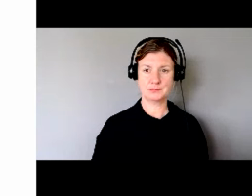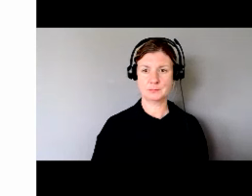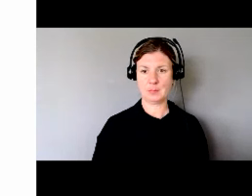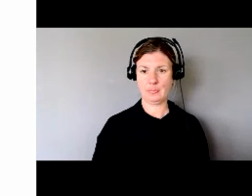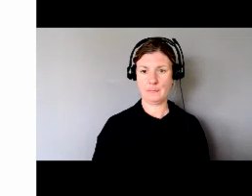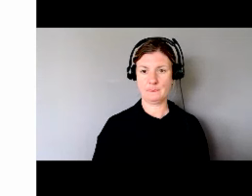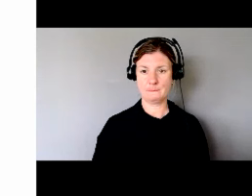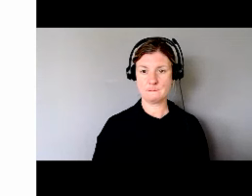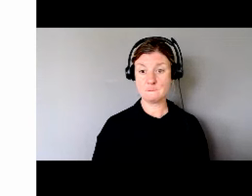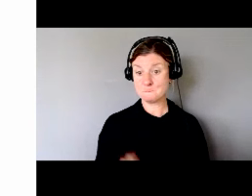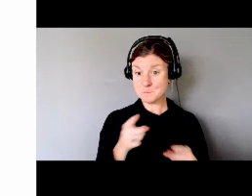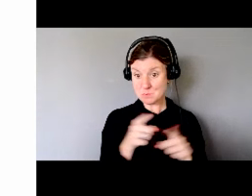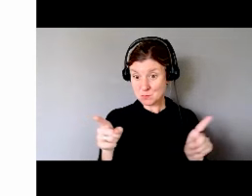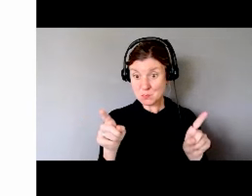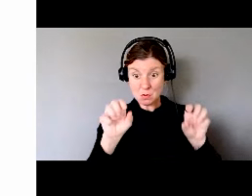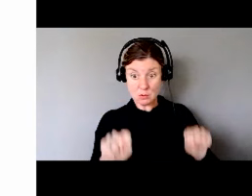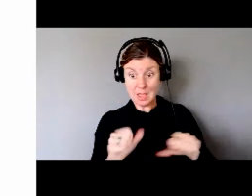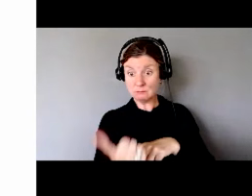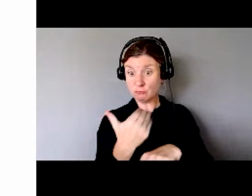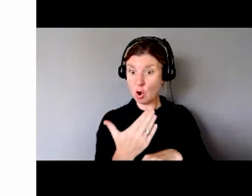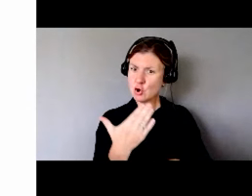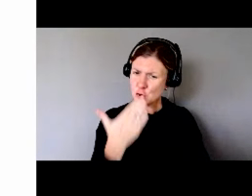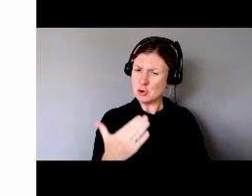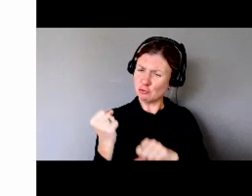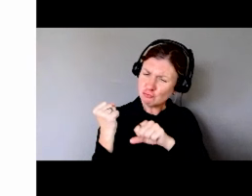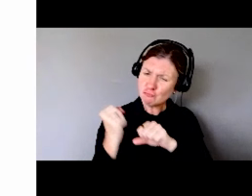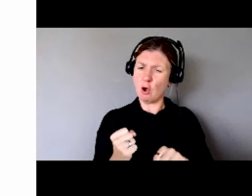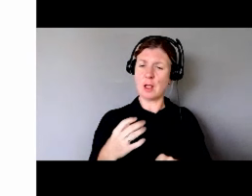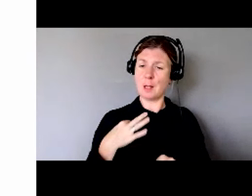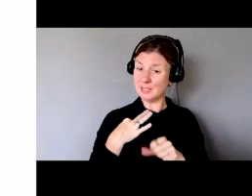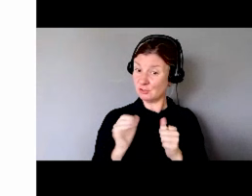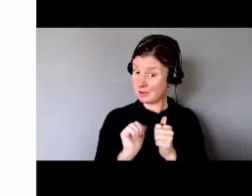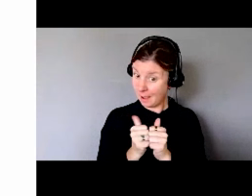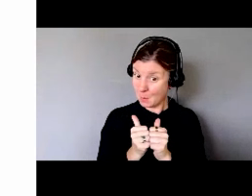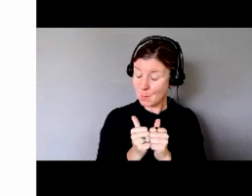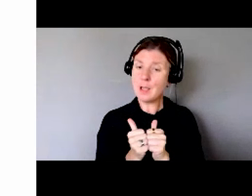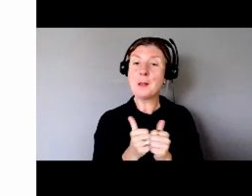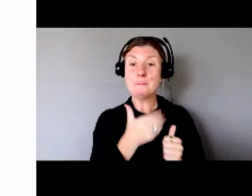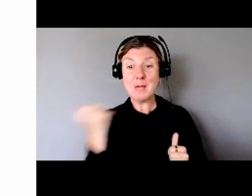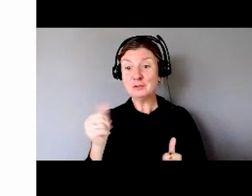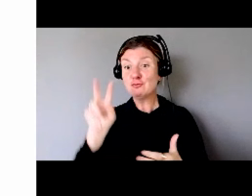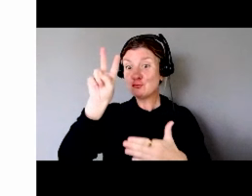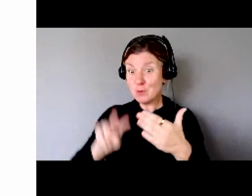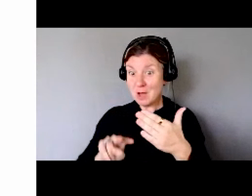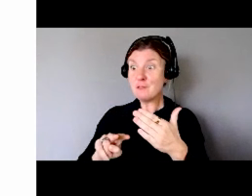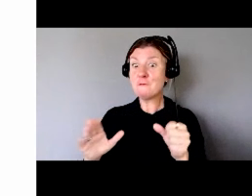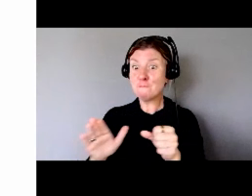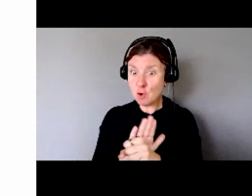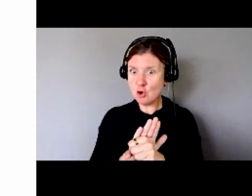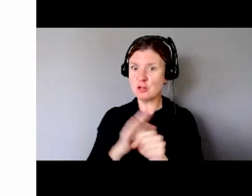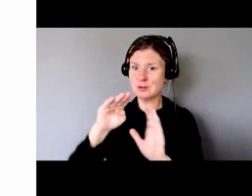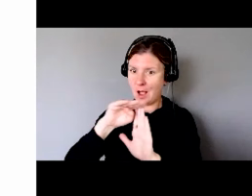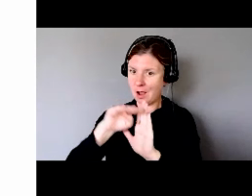How can you submit a strong application? By reading the entire guidelines text